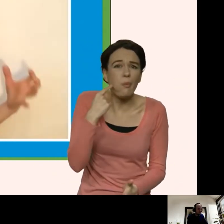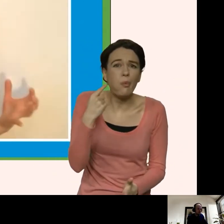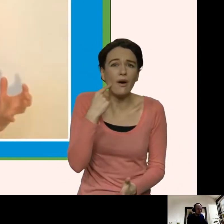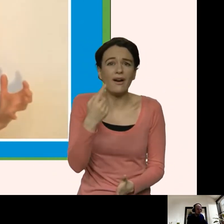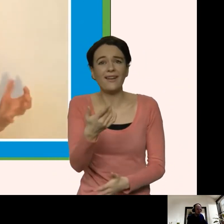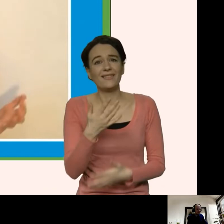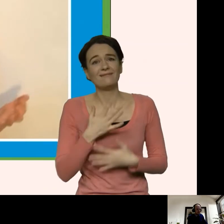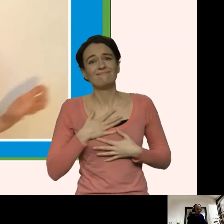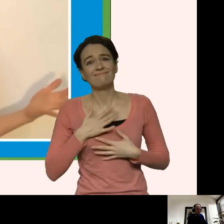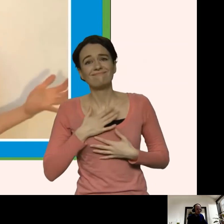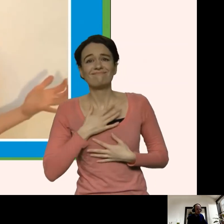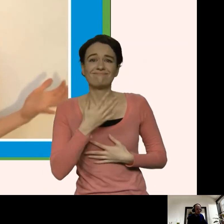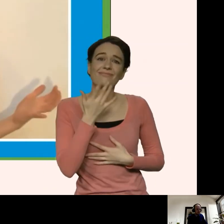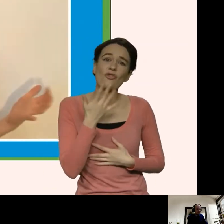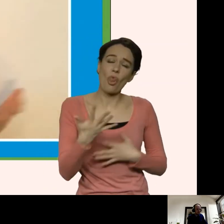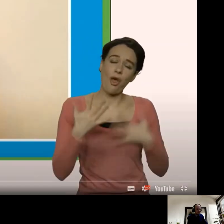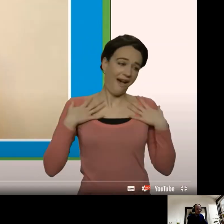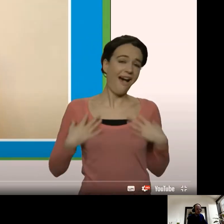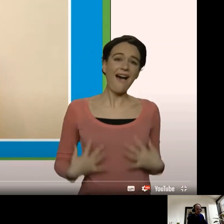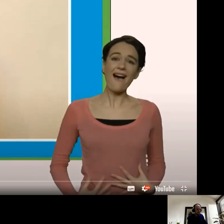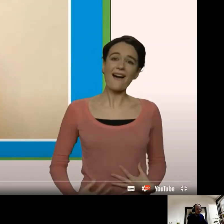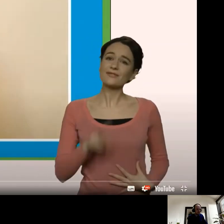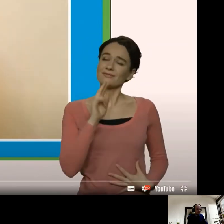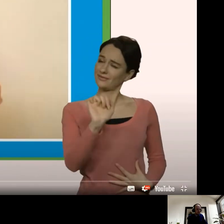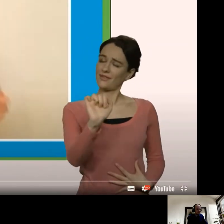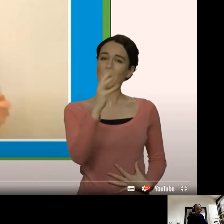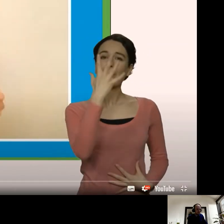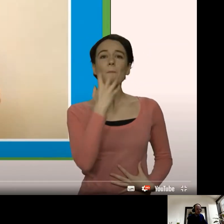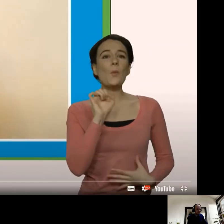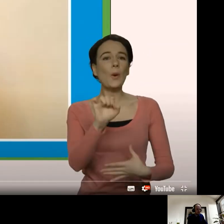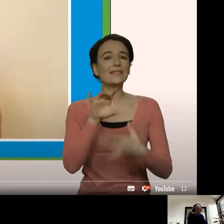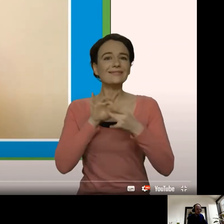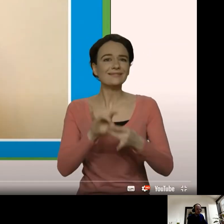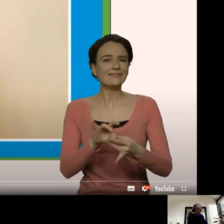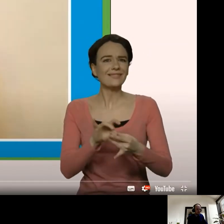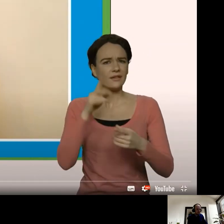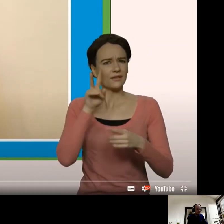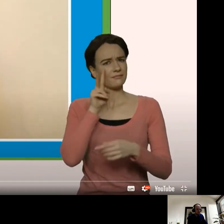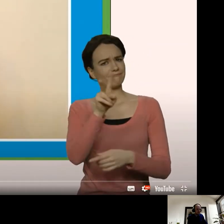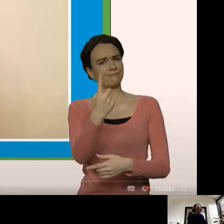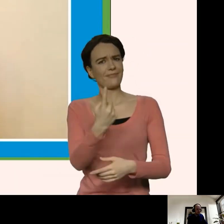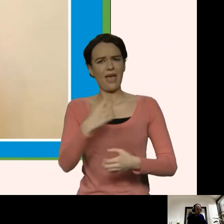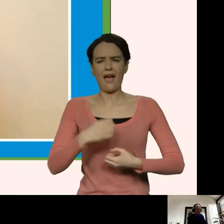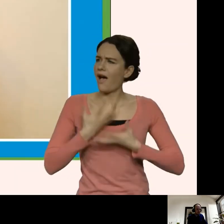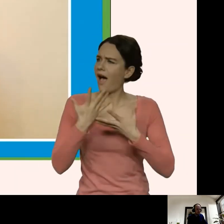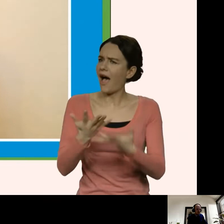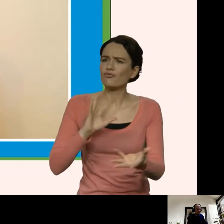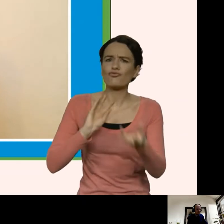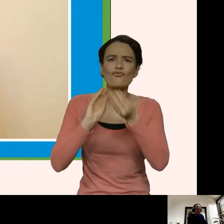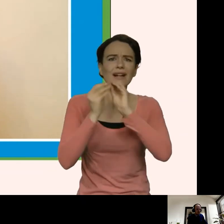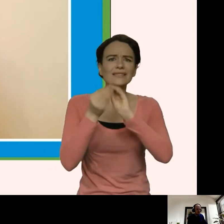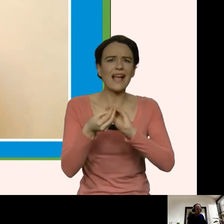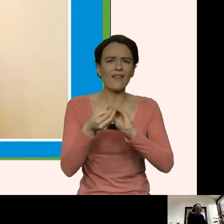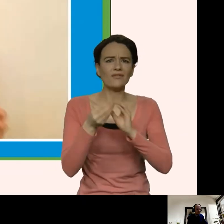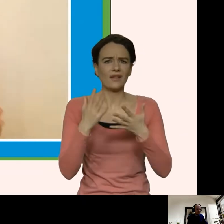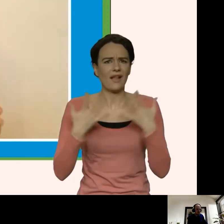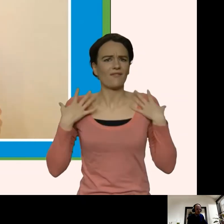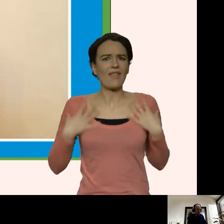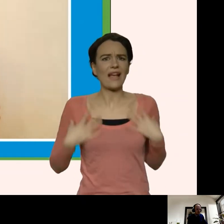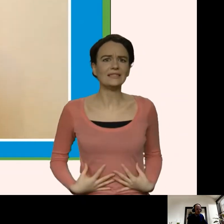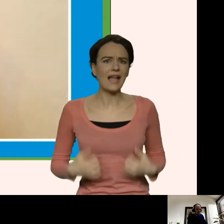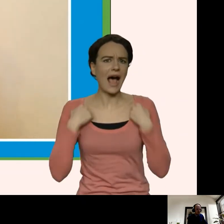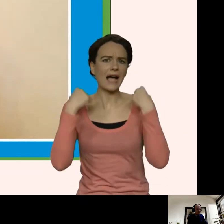wearing a particular colour to show what mood you're in. Expressing yourself allows you to get really creative. We know